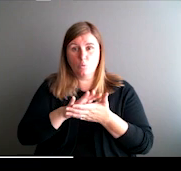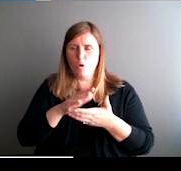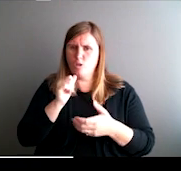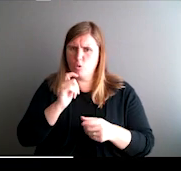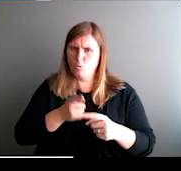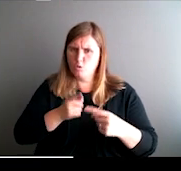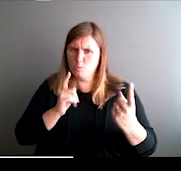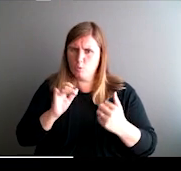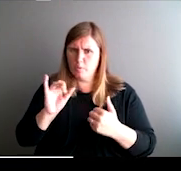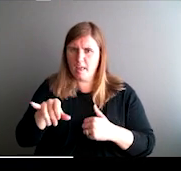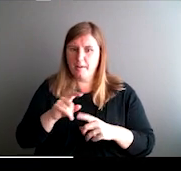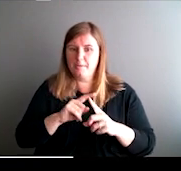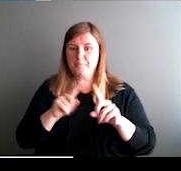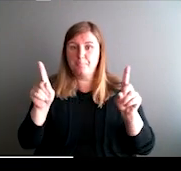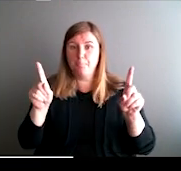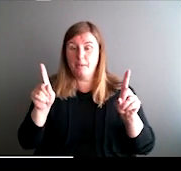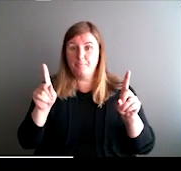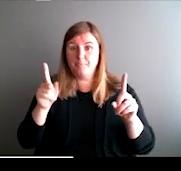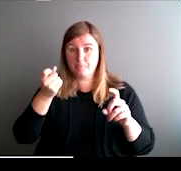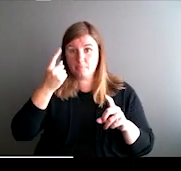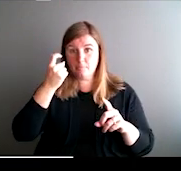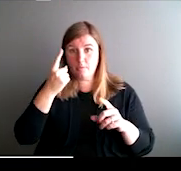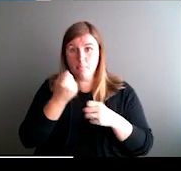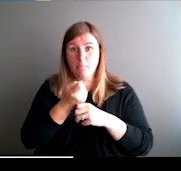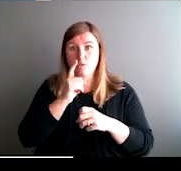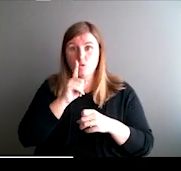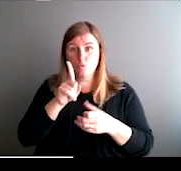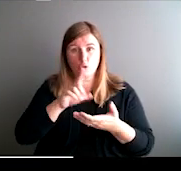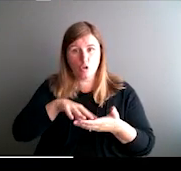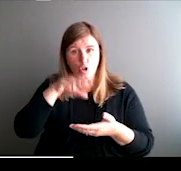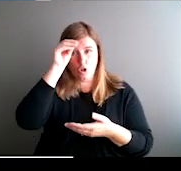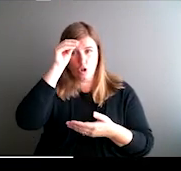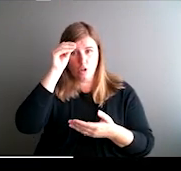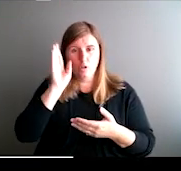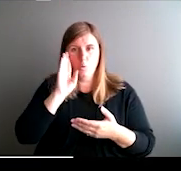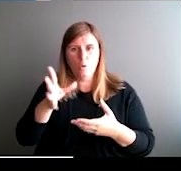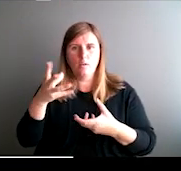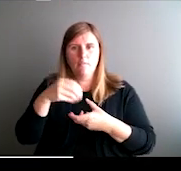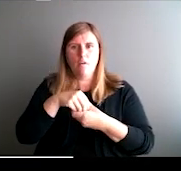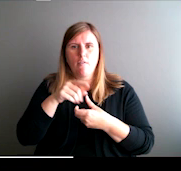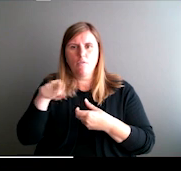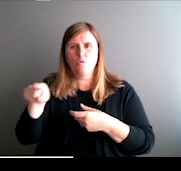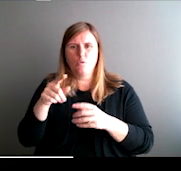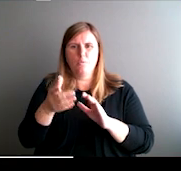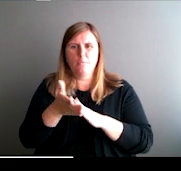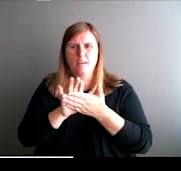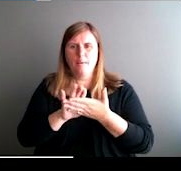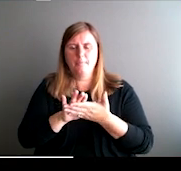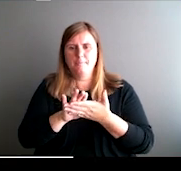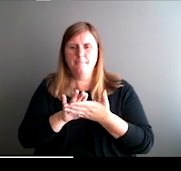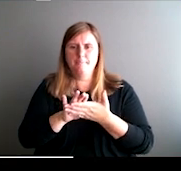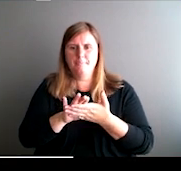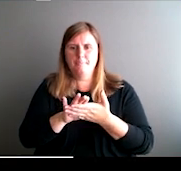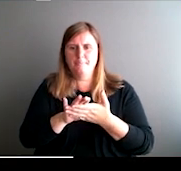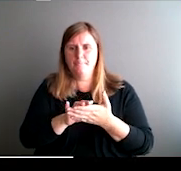that. However, making sure you're learning is going to involve you being a